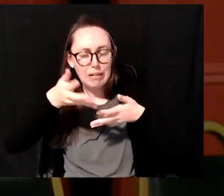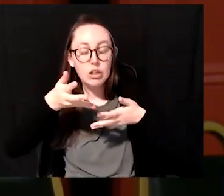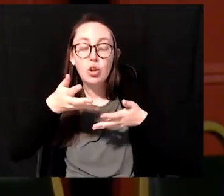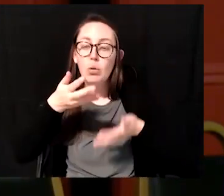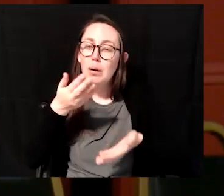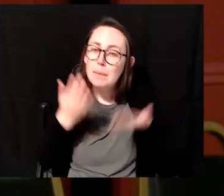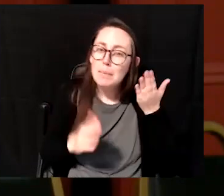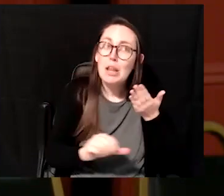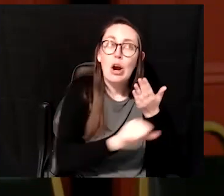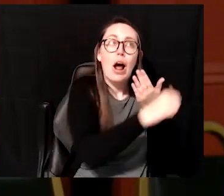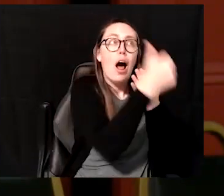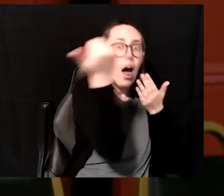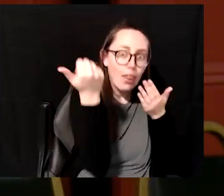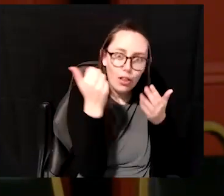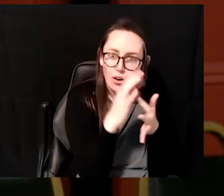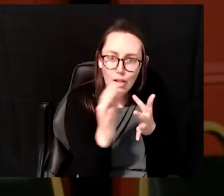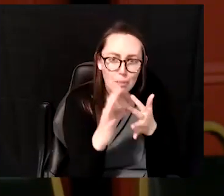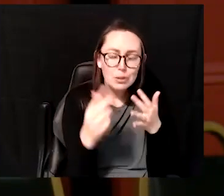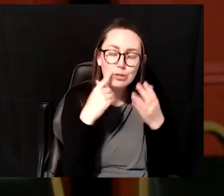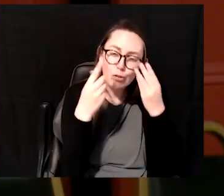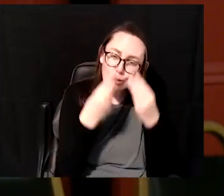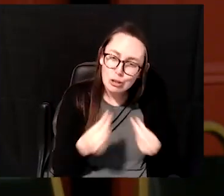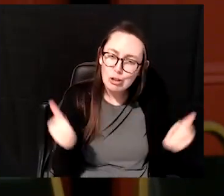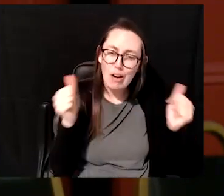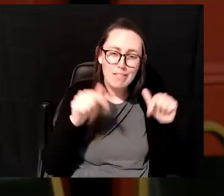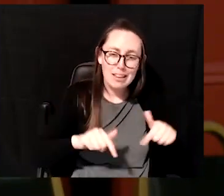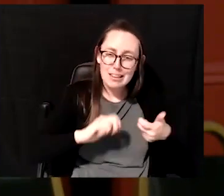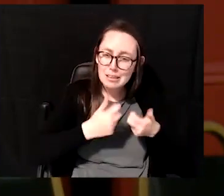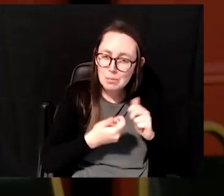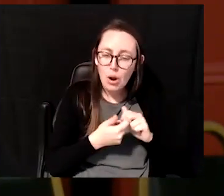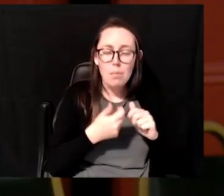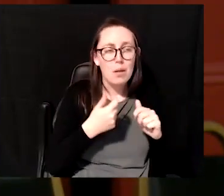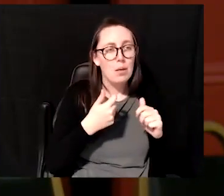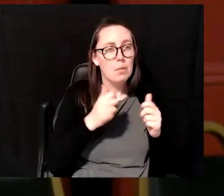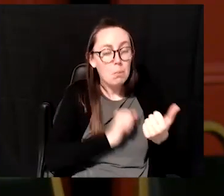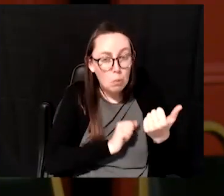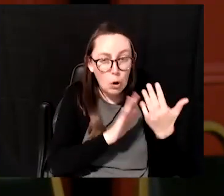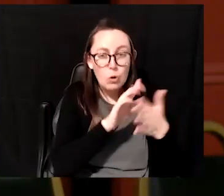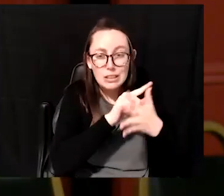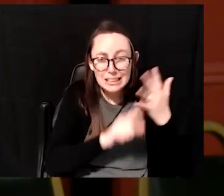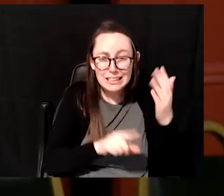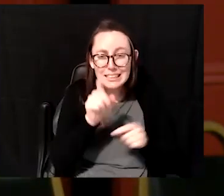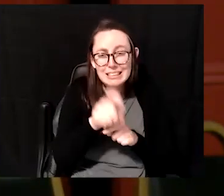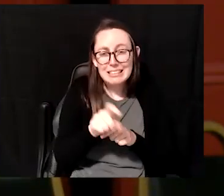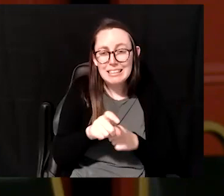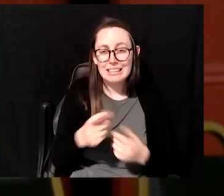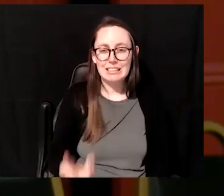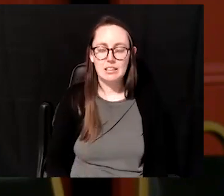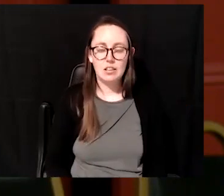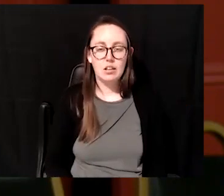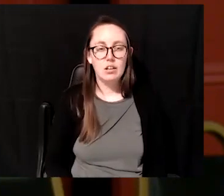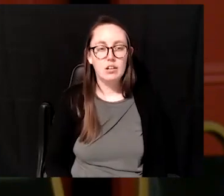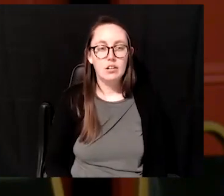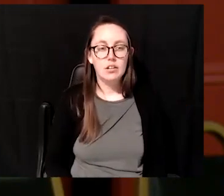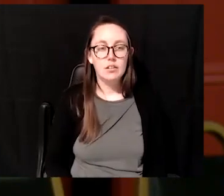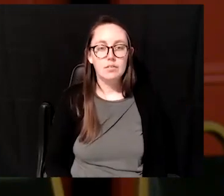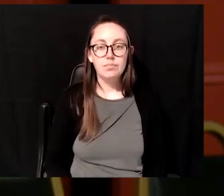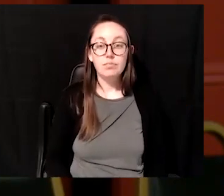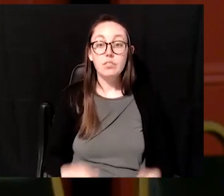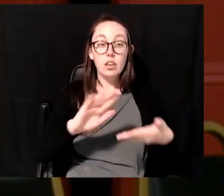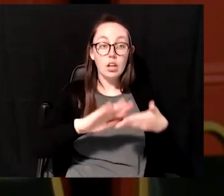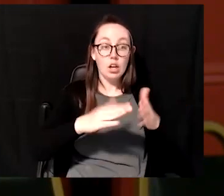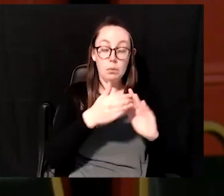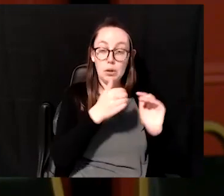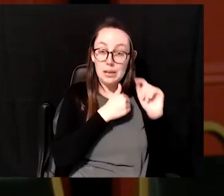that we can solve some of these needs in our community right so community members are already calling Town funded